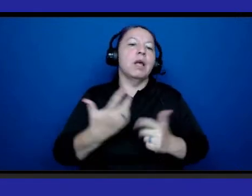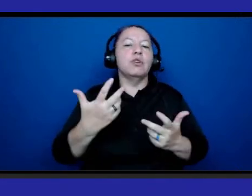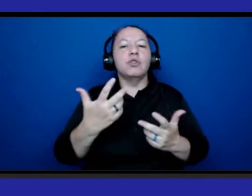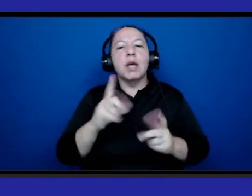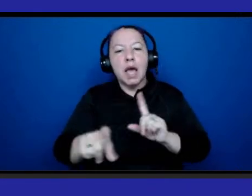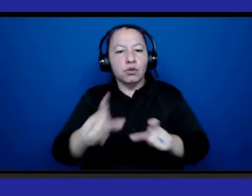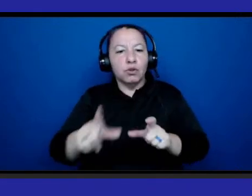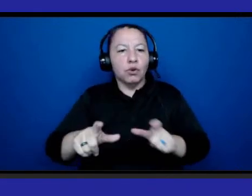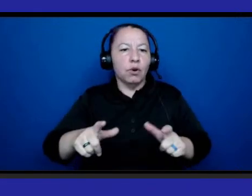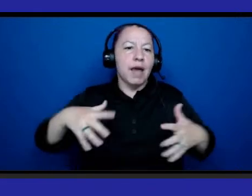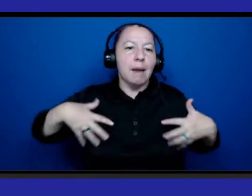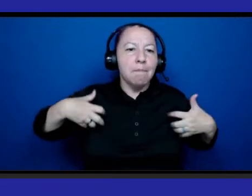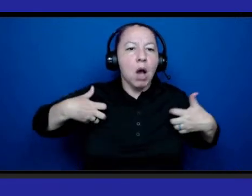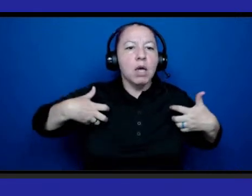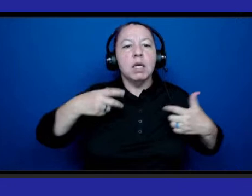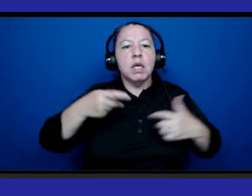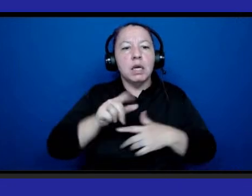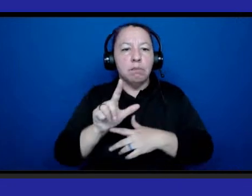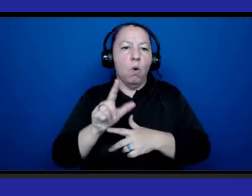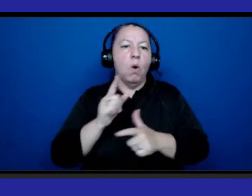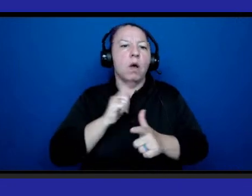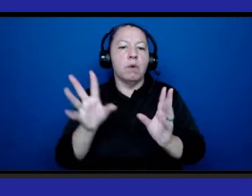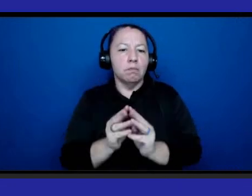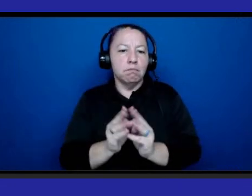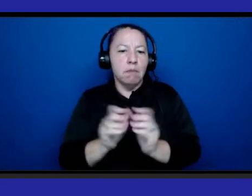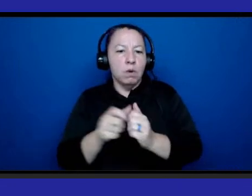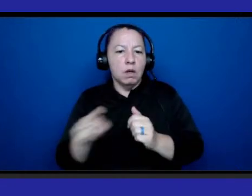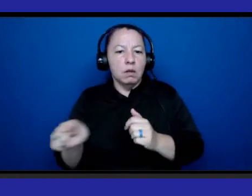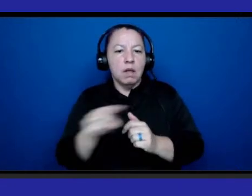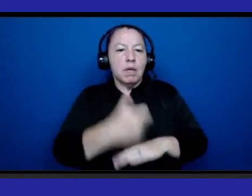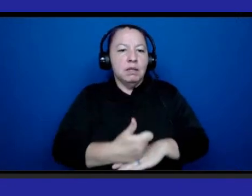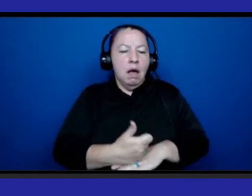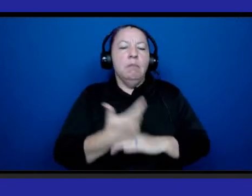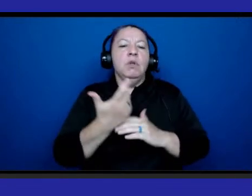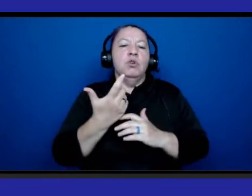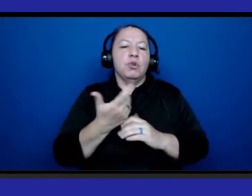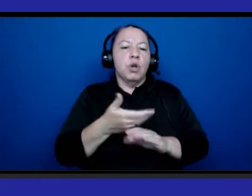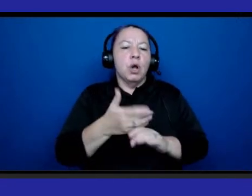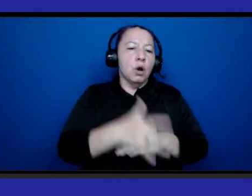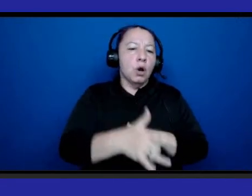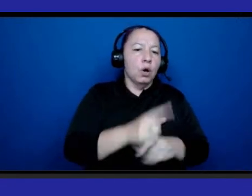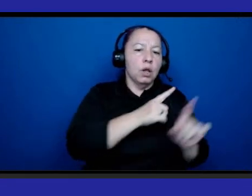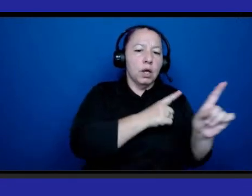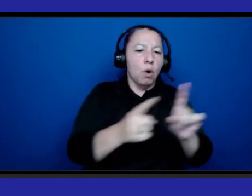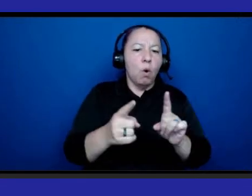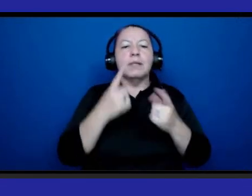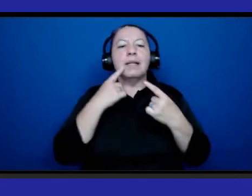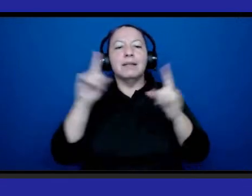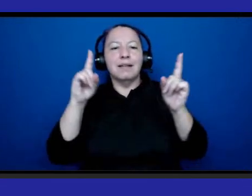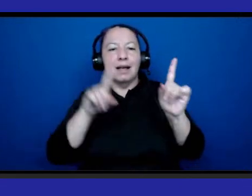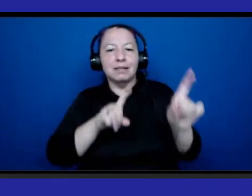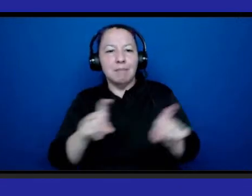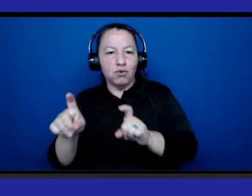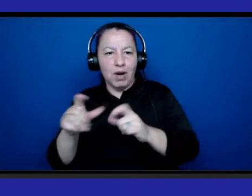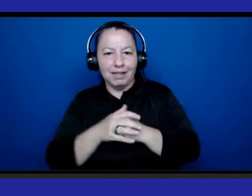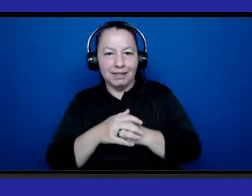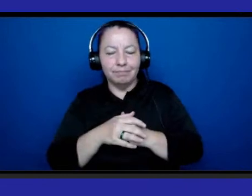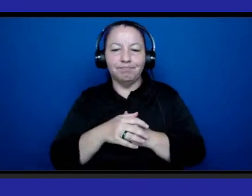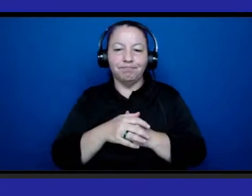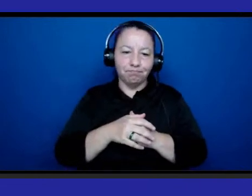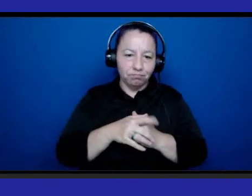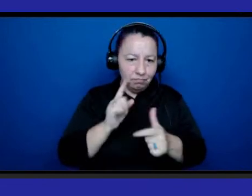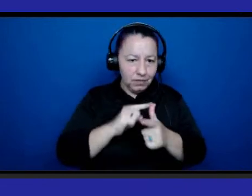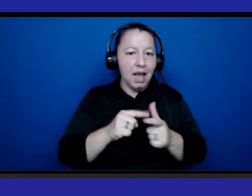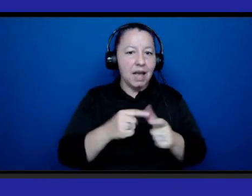establish primary and preliminary goals and success metrics. And we virtually met with the group leads and the members, and we also